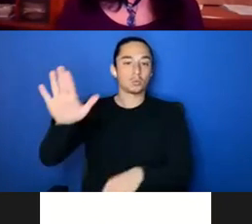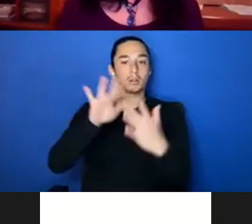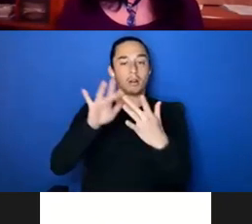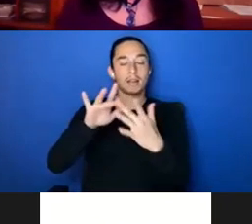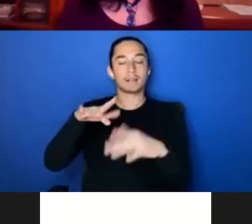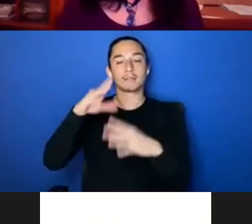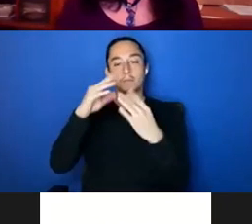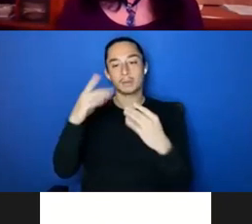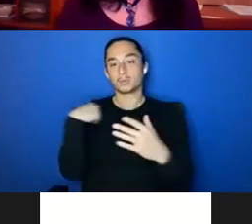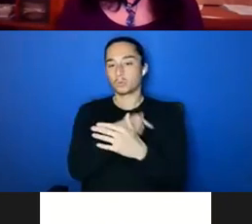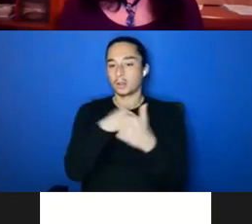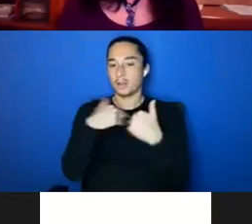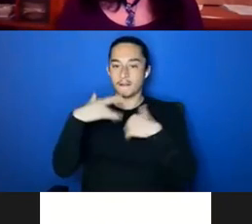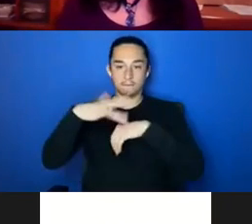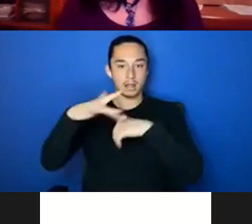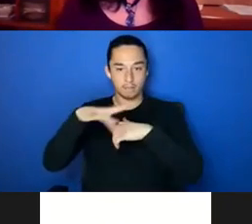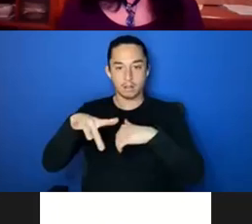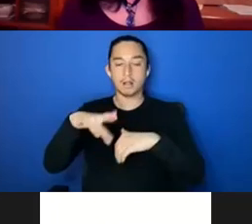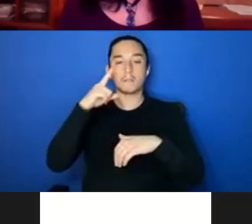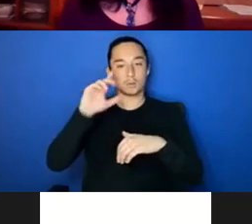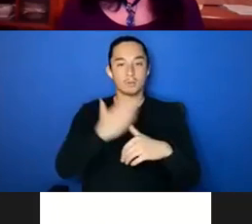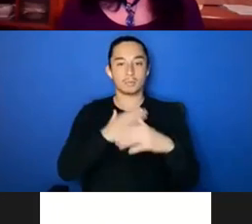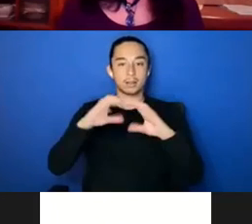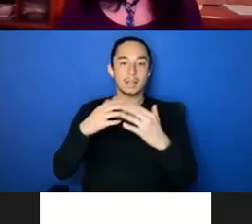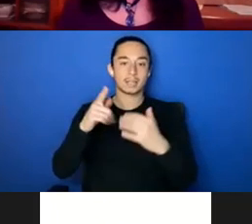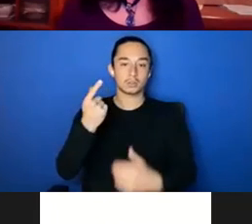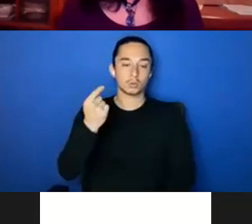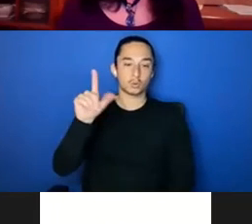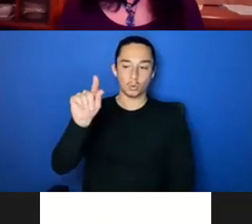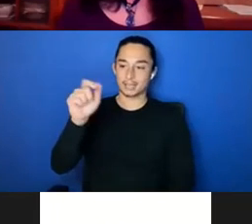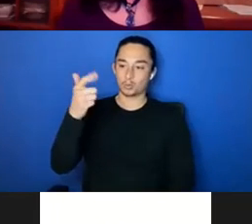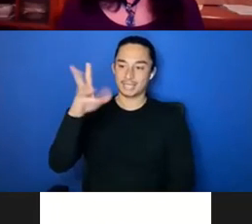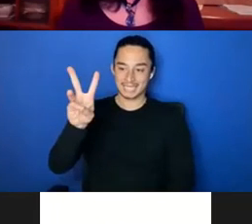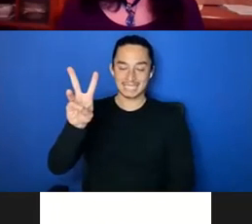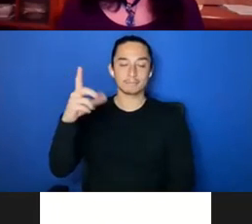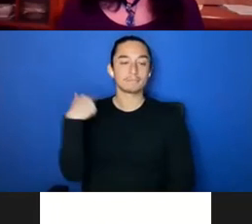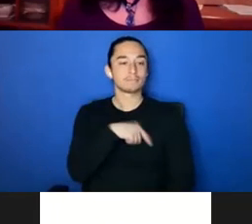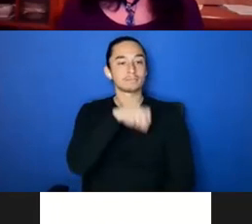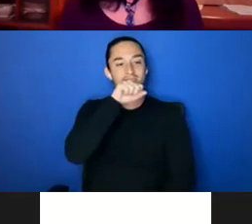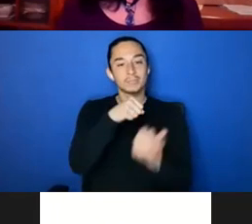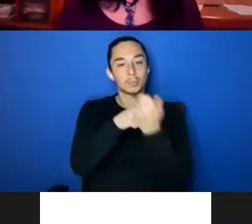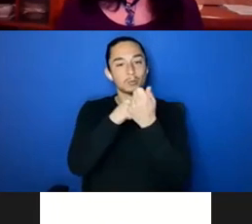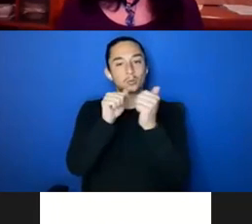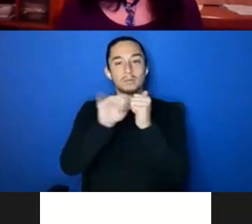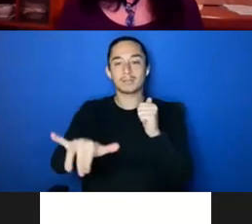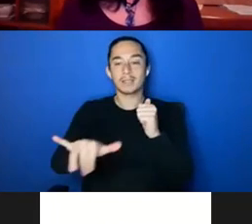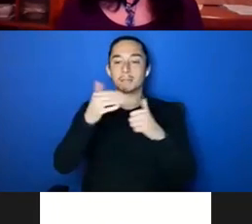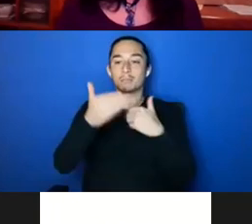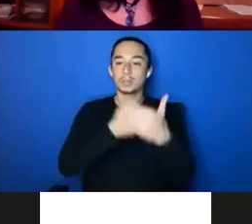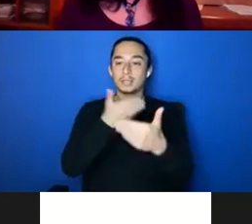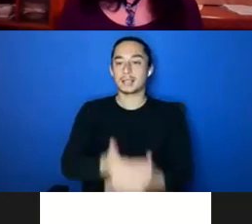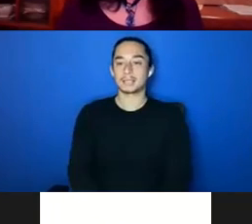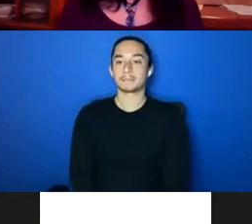information. We do have space availability for our class of 2026, and we'd love to support you with that process.